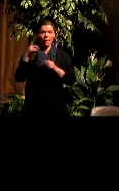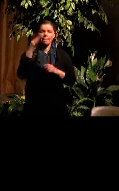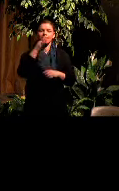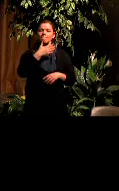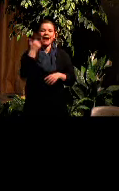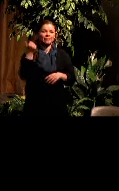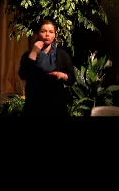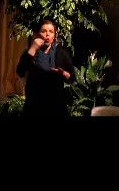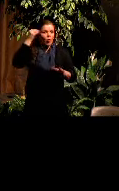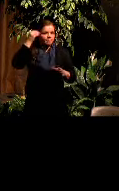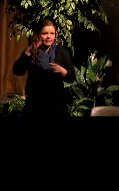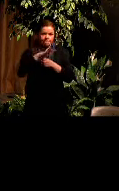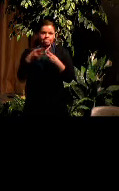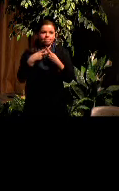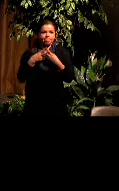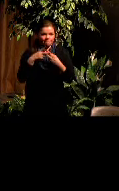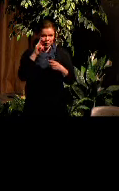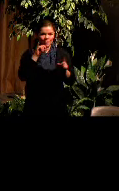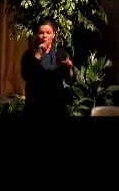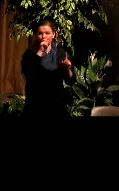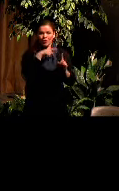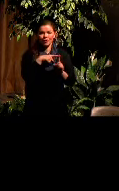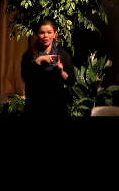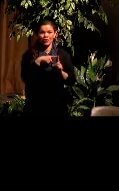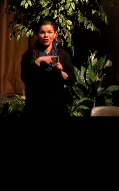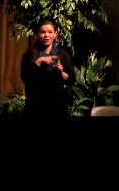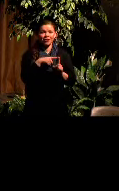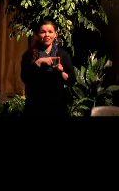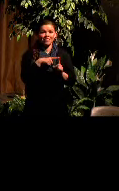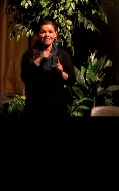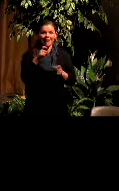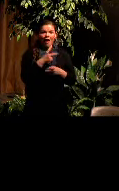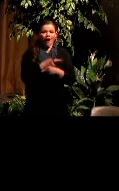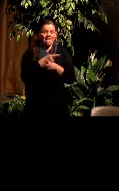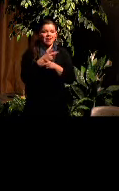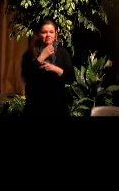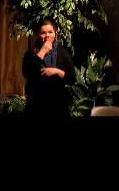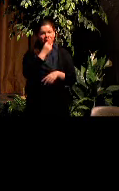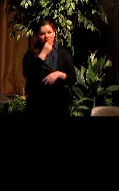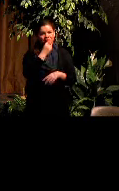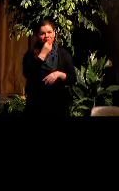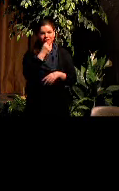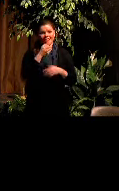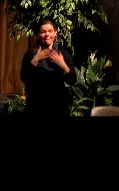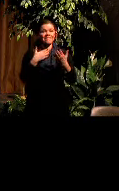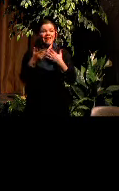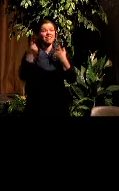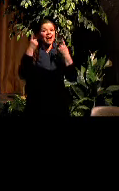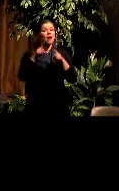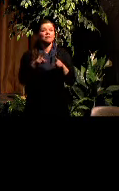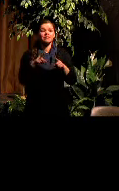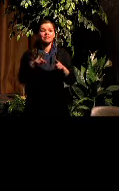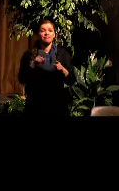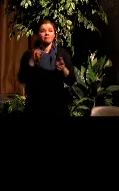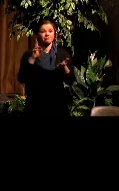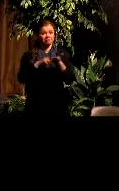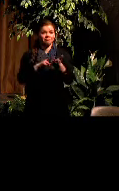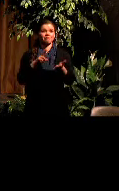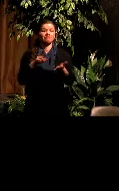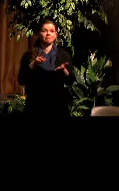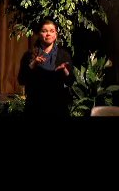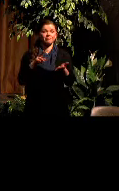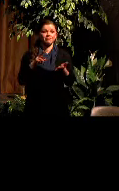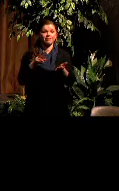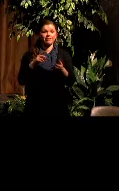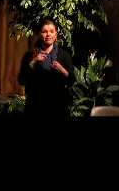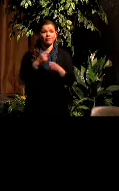and it gets closed, we have to be very careful that whatever agreements that are signed incorporate